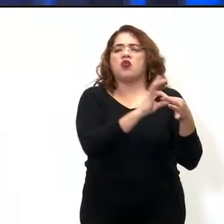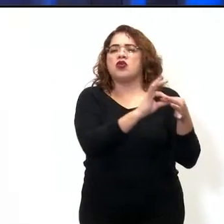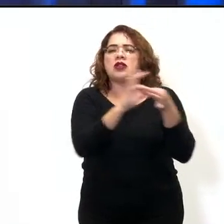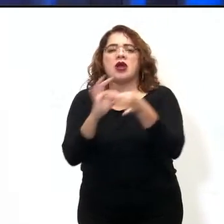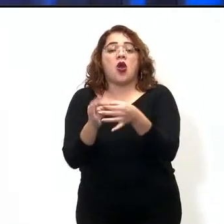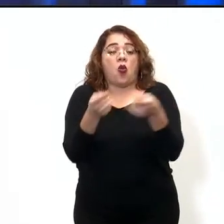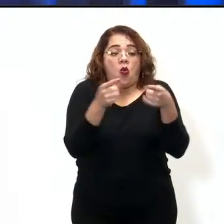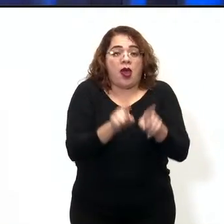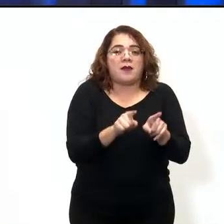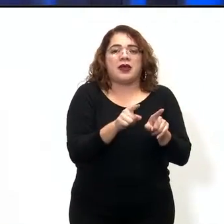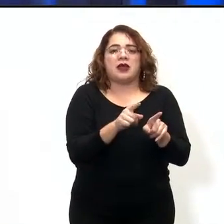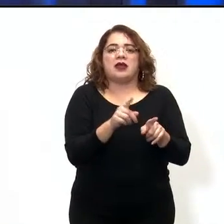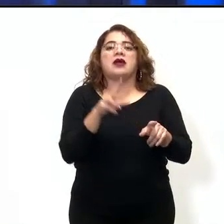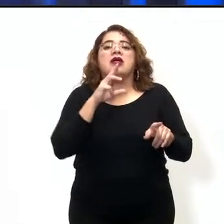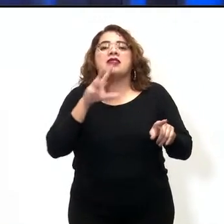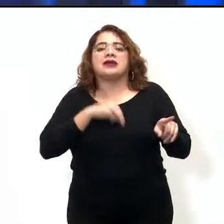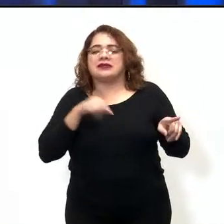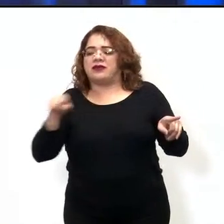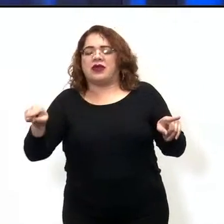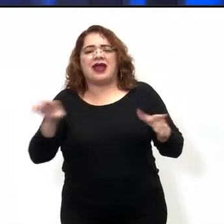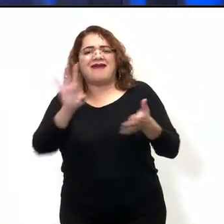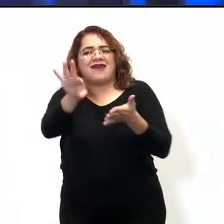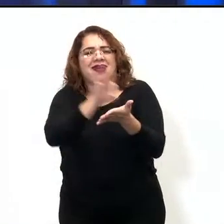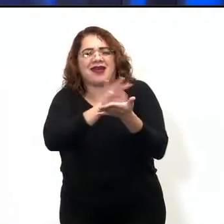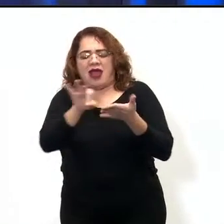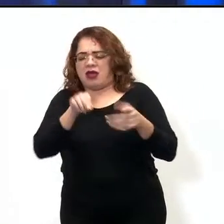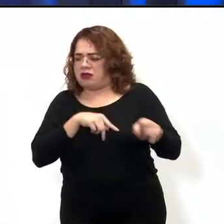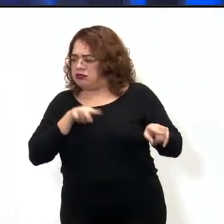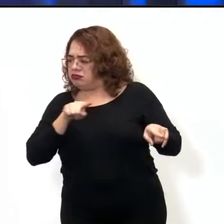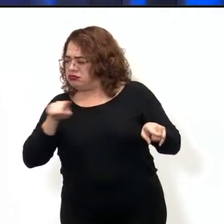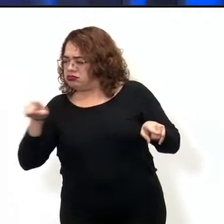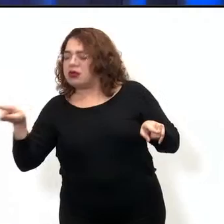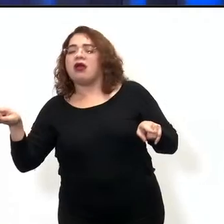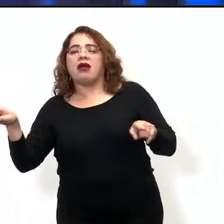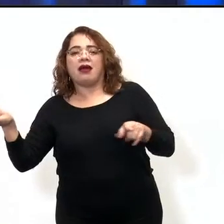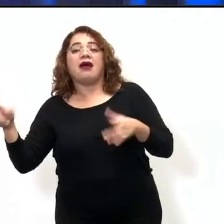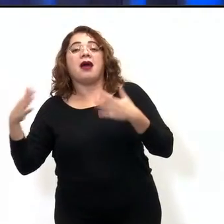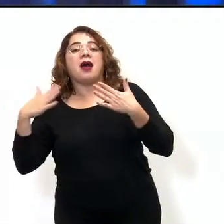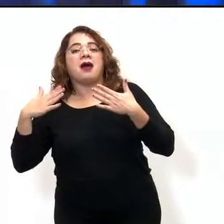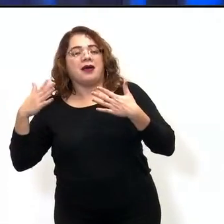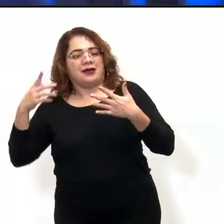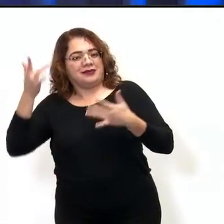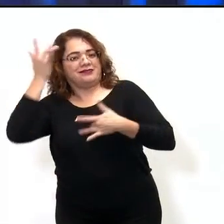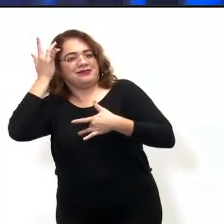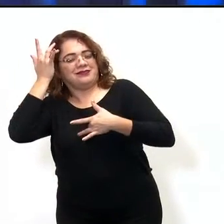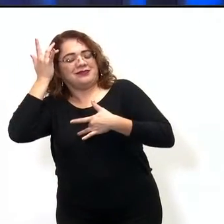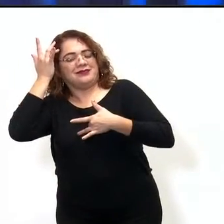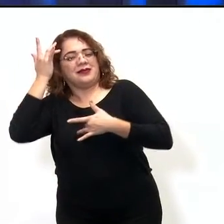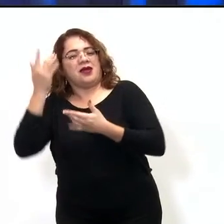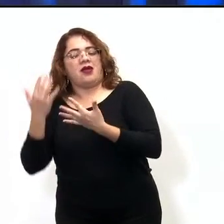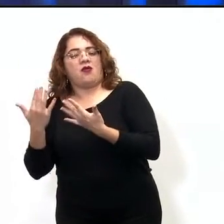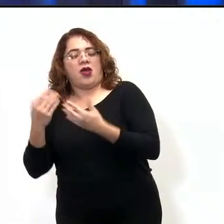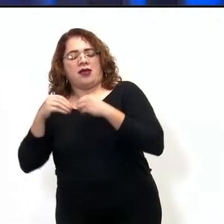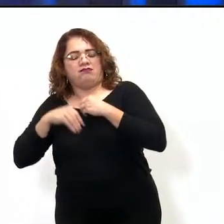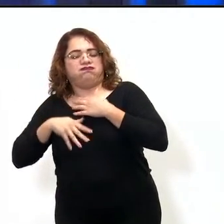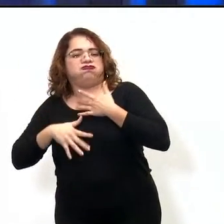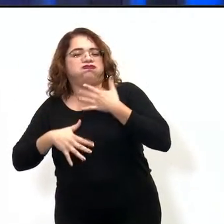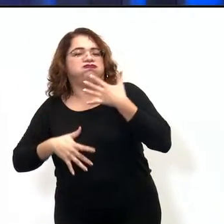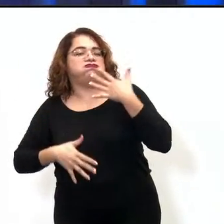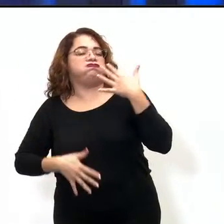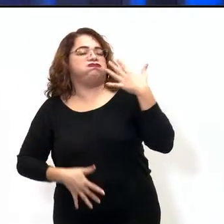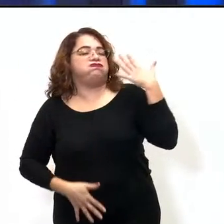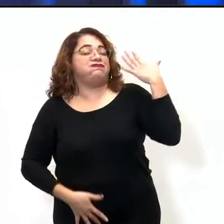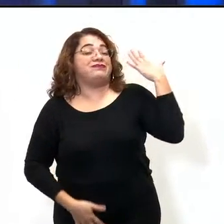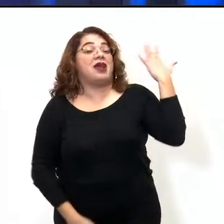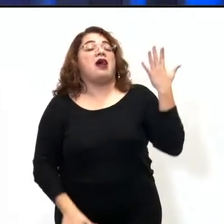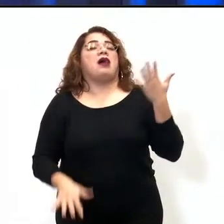what was happening over that Thanksgiving holiday. Because what the impact of Thanksgiving is now happening today. And I say